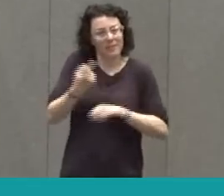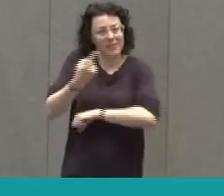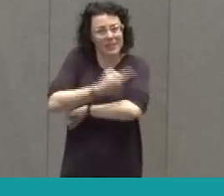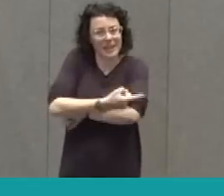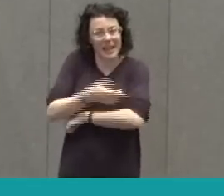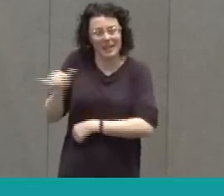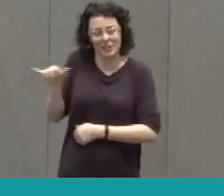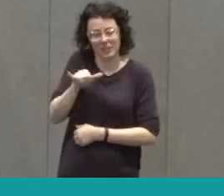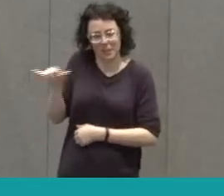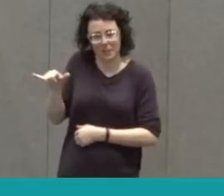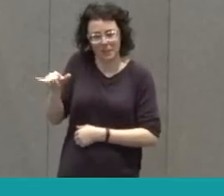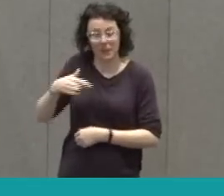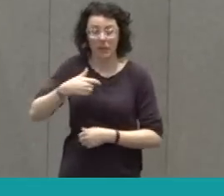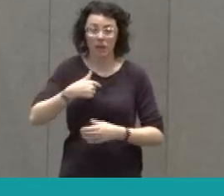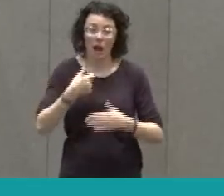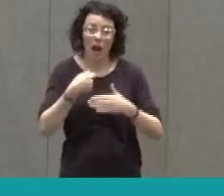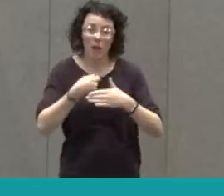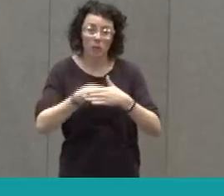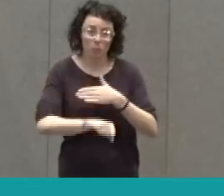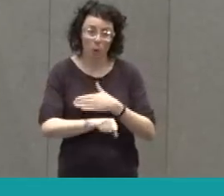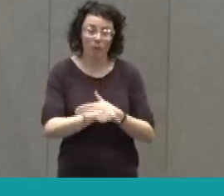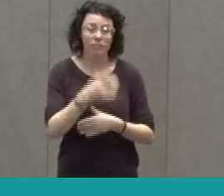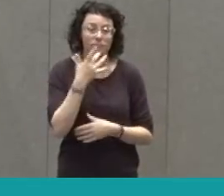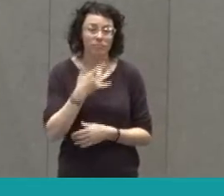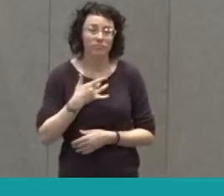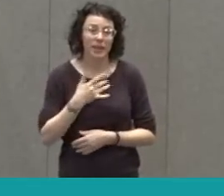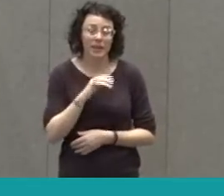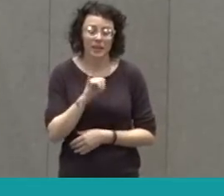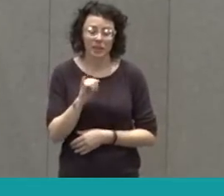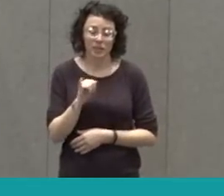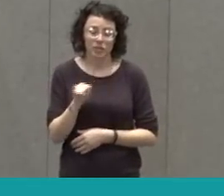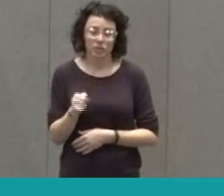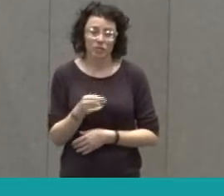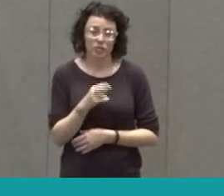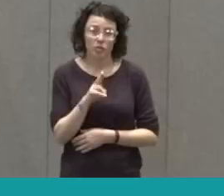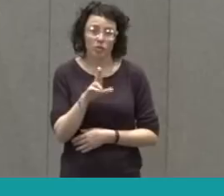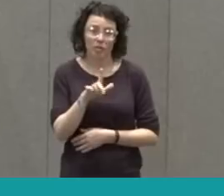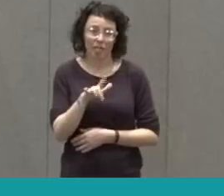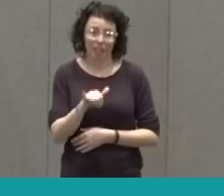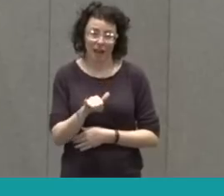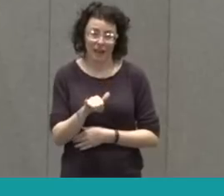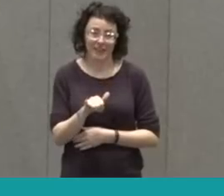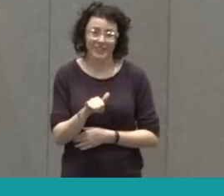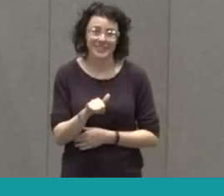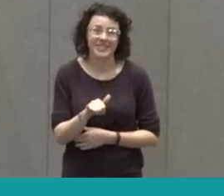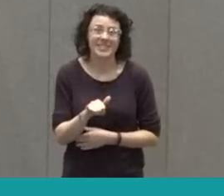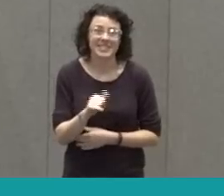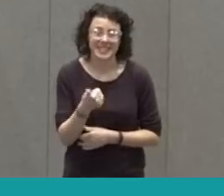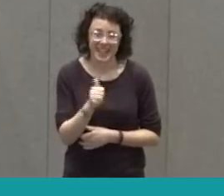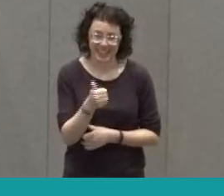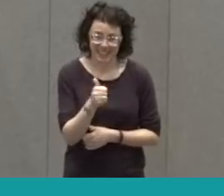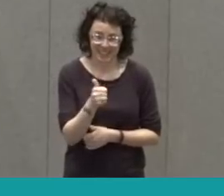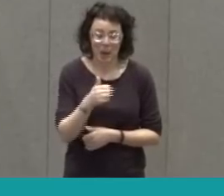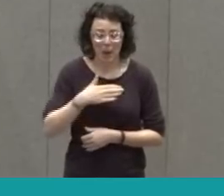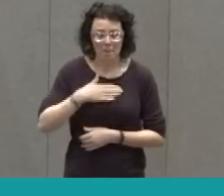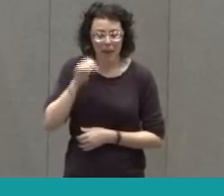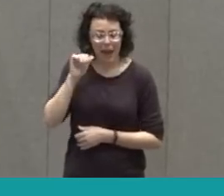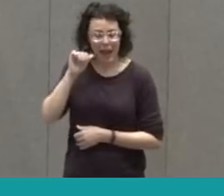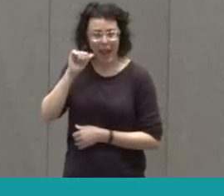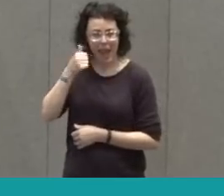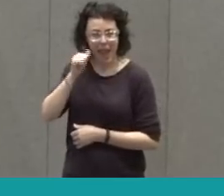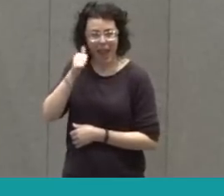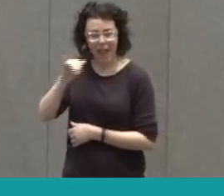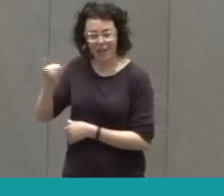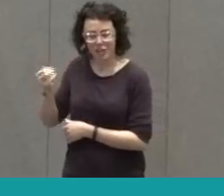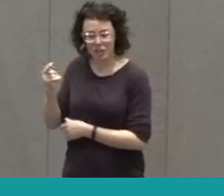have a birthday twin. My birthday twin is my Aunt Janet. And she, of course, was born years before me, but was born